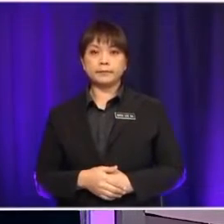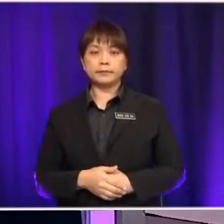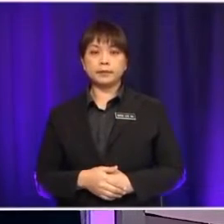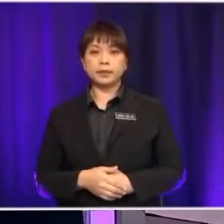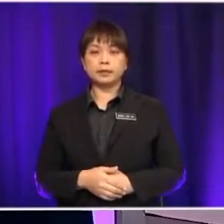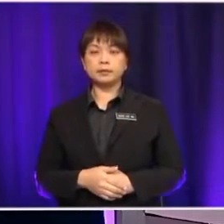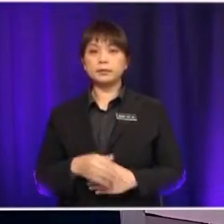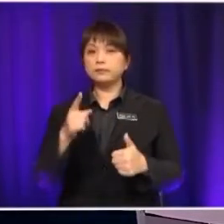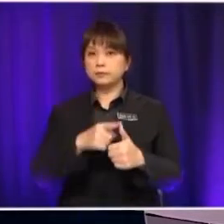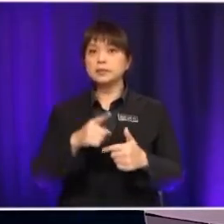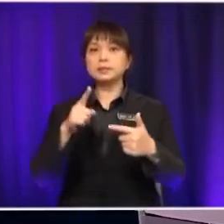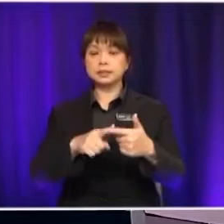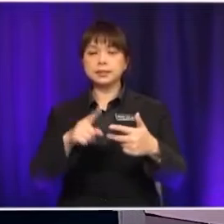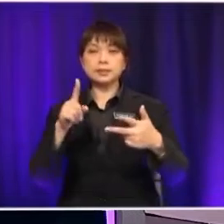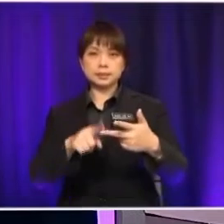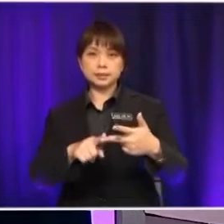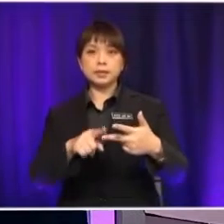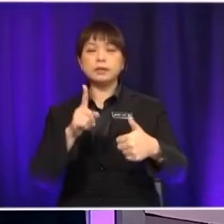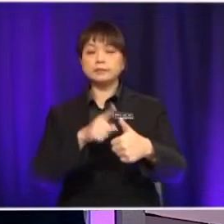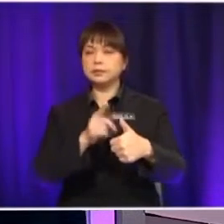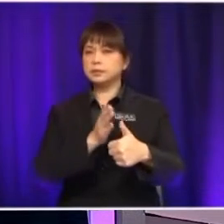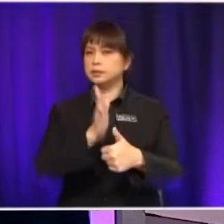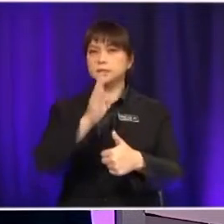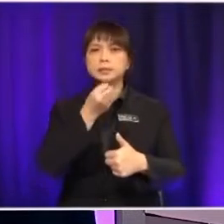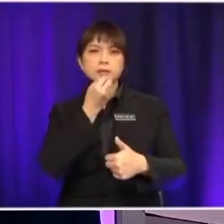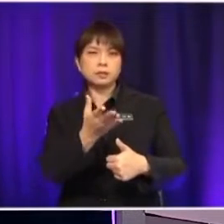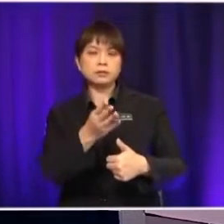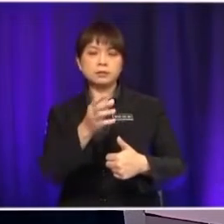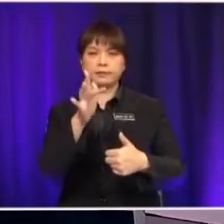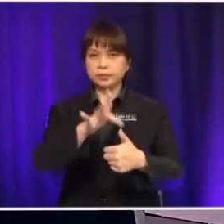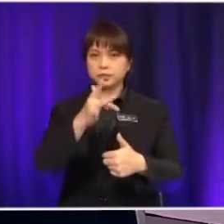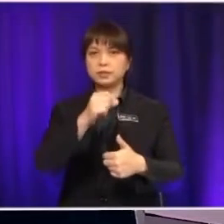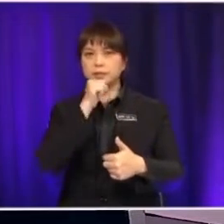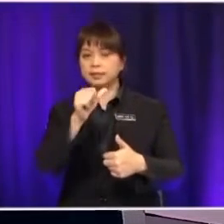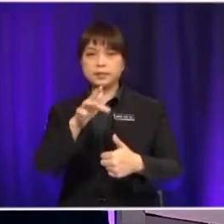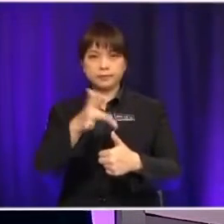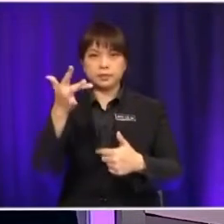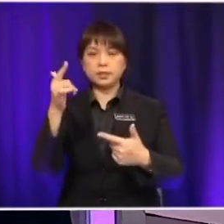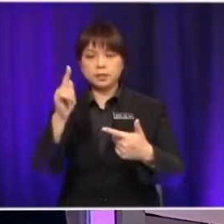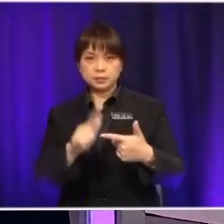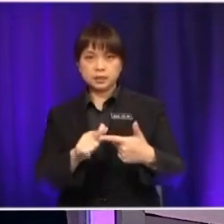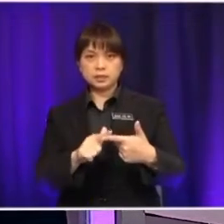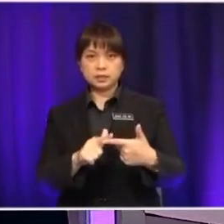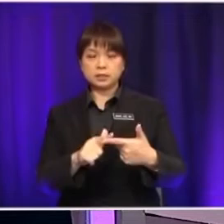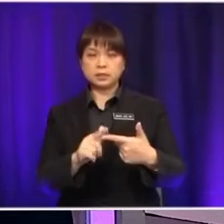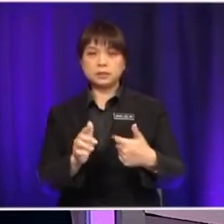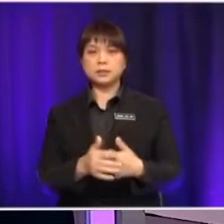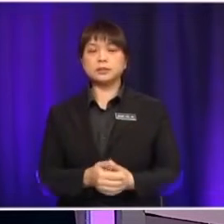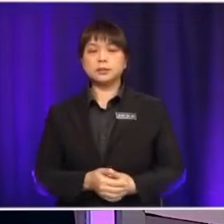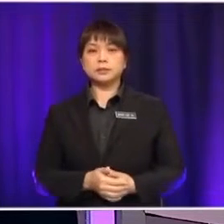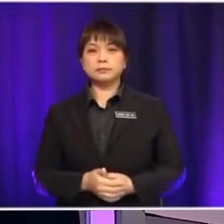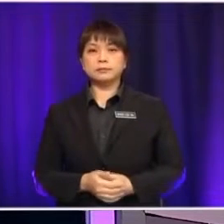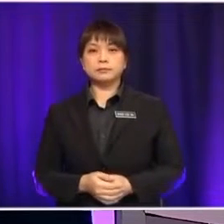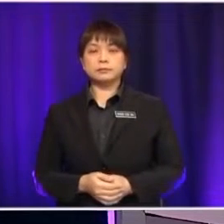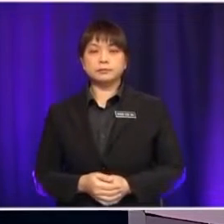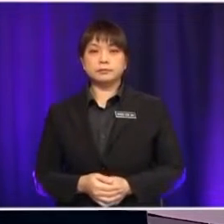the third one is indirectly you say that the disadvantages of it. Okay, because you refer to the problem. When